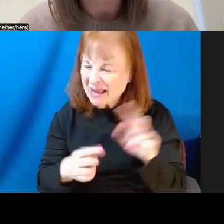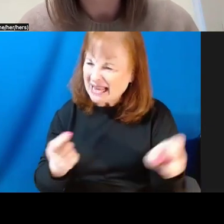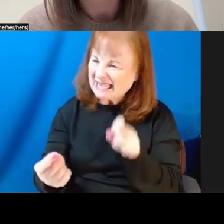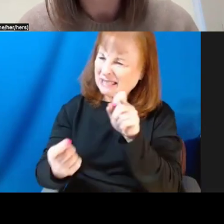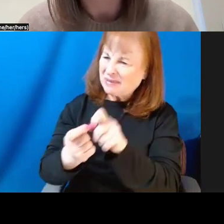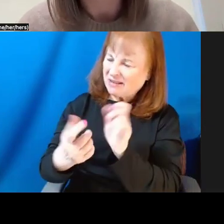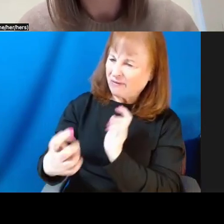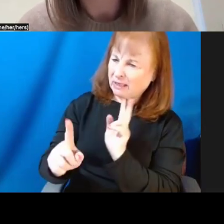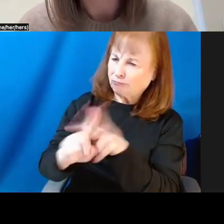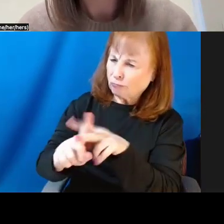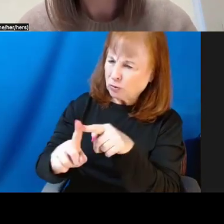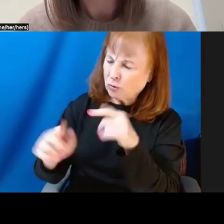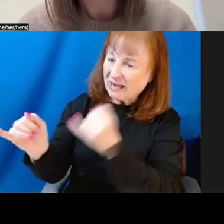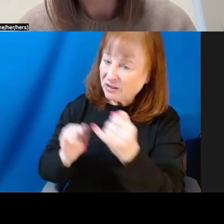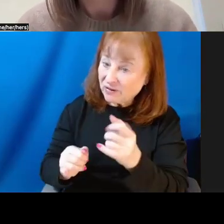an activity.